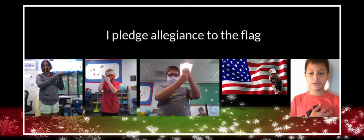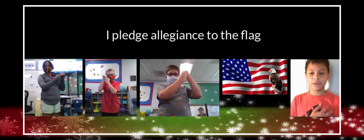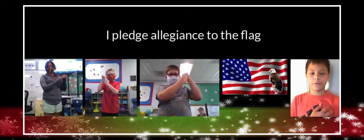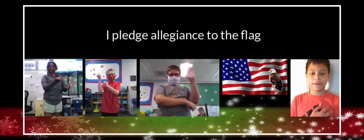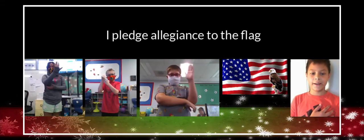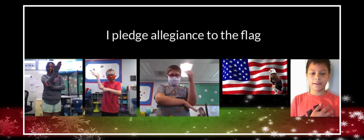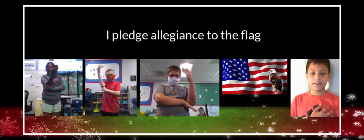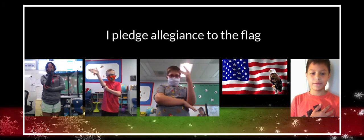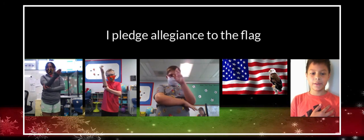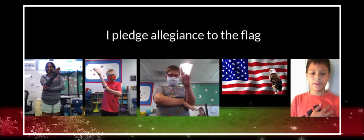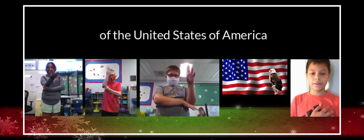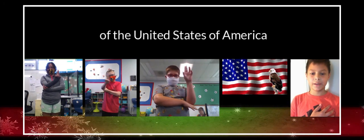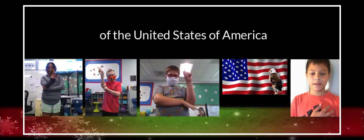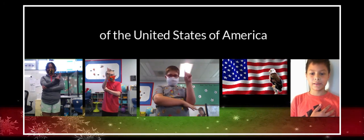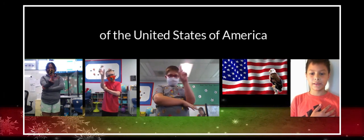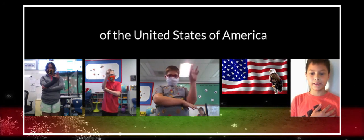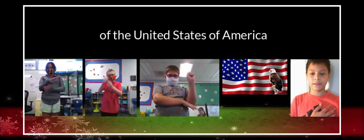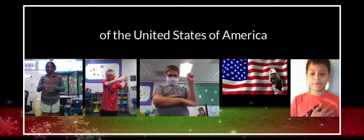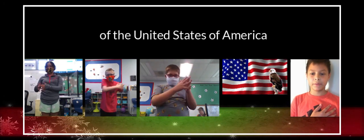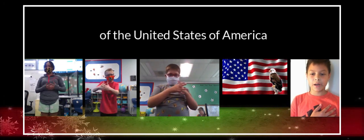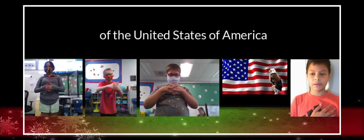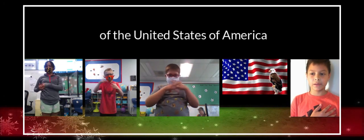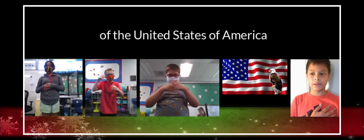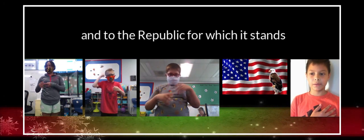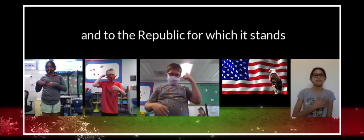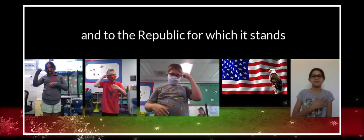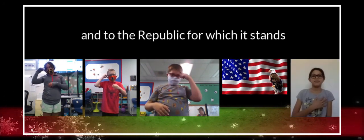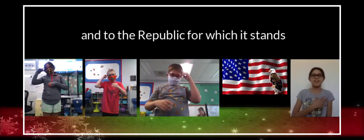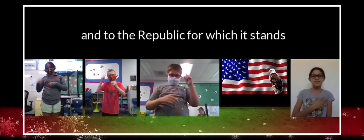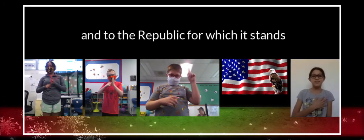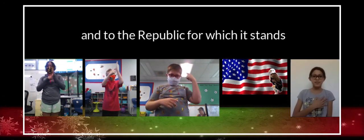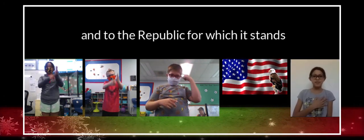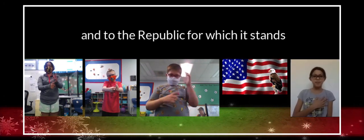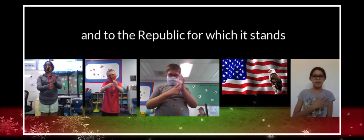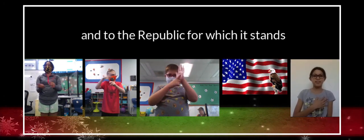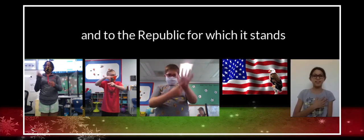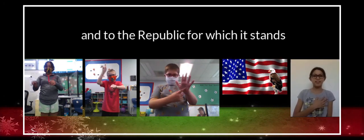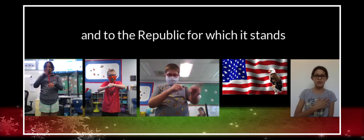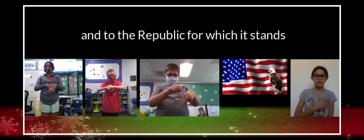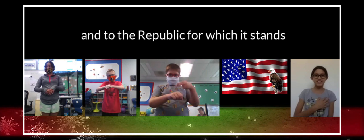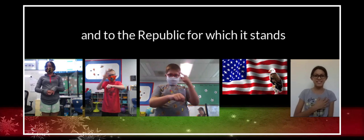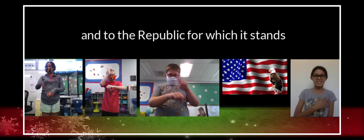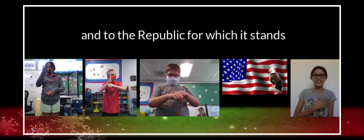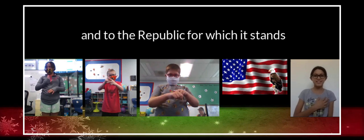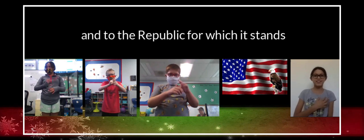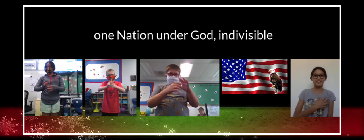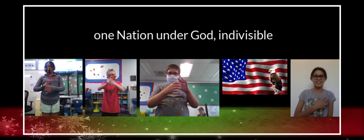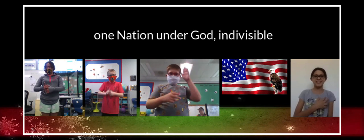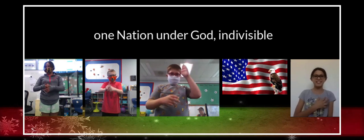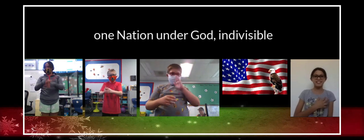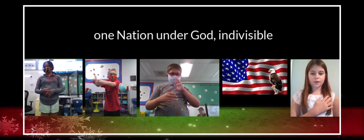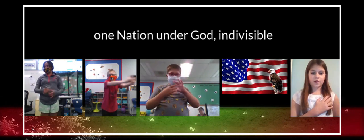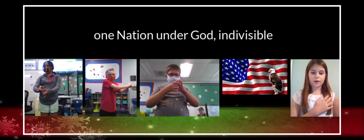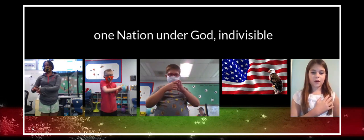allegiance to the flag of the United States of America and to the republic for which it stands, one